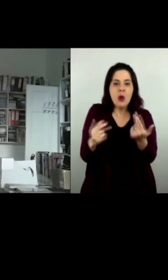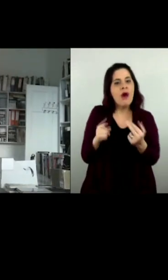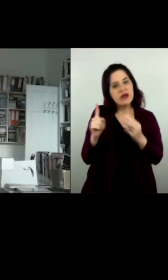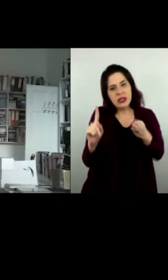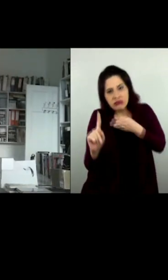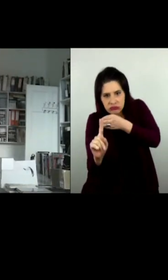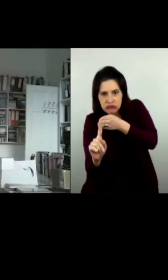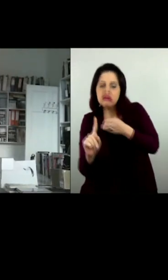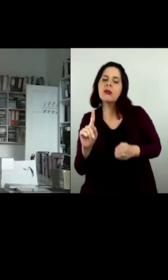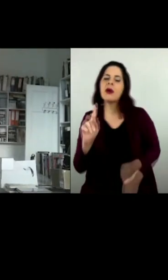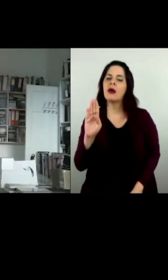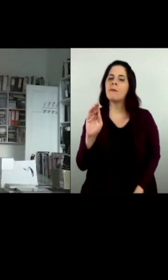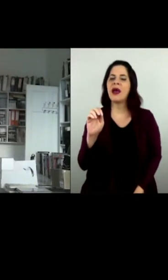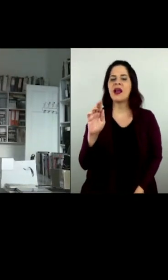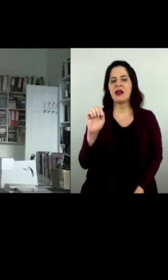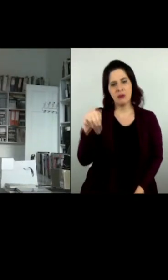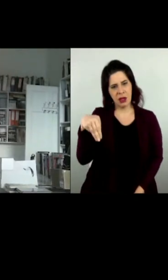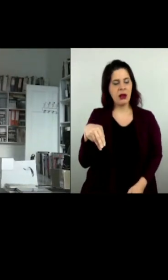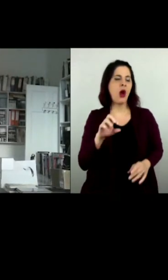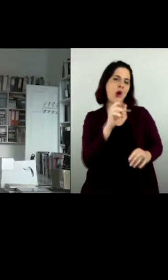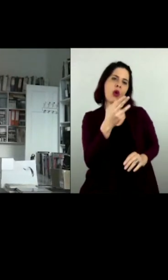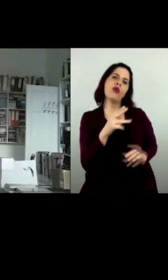to Japan to